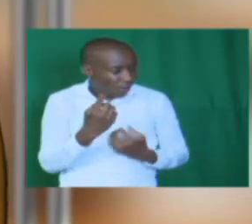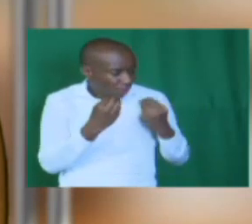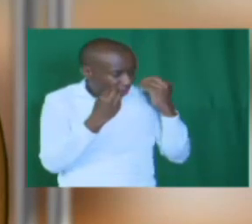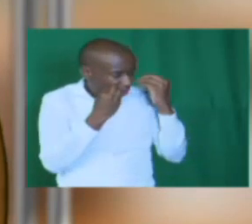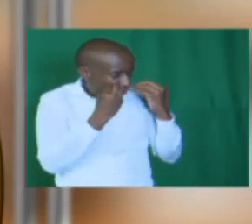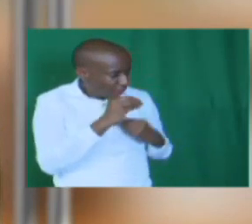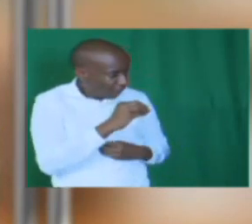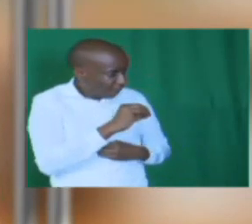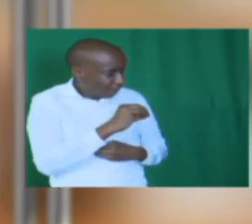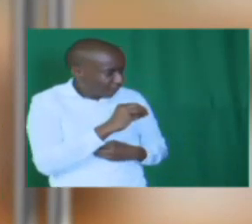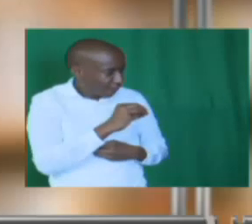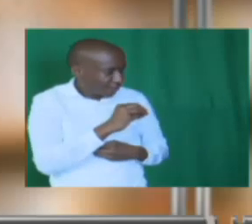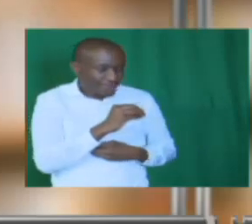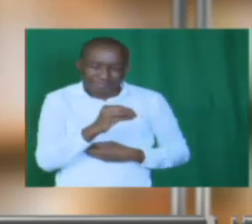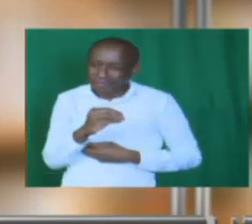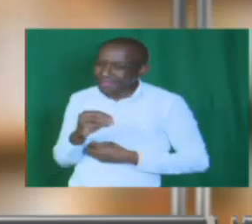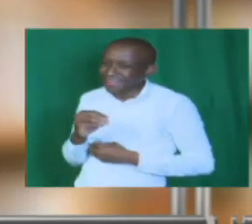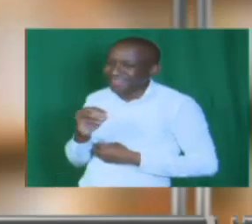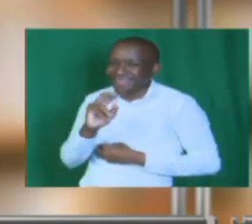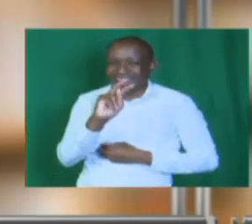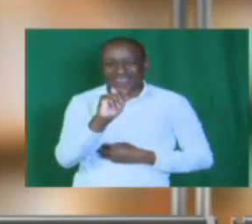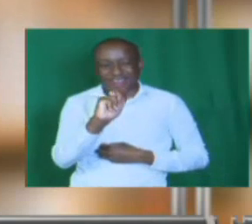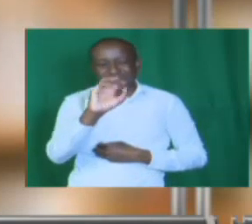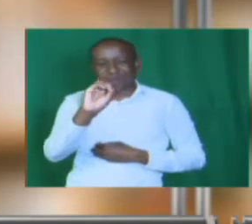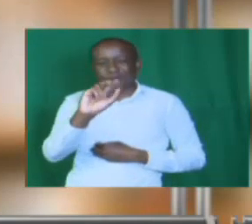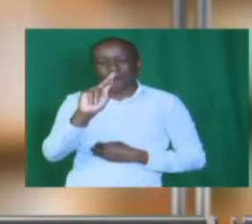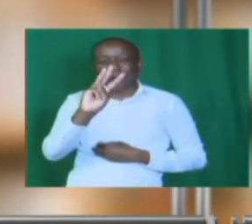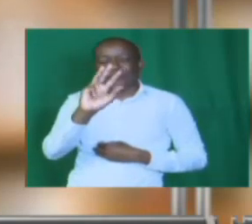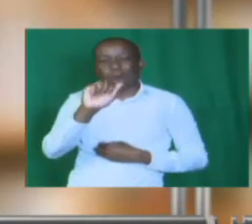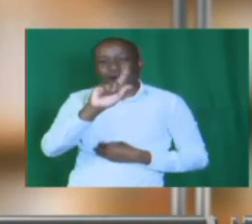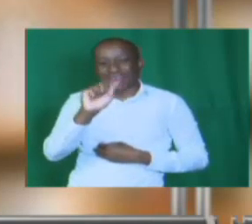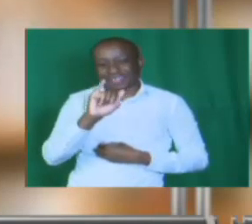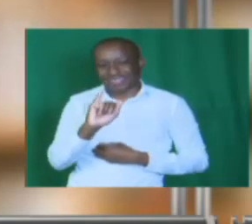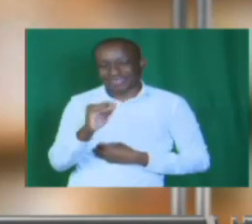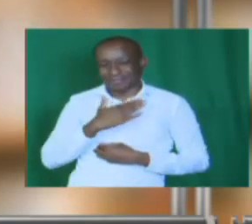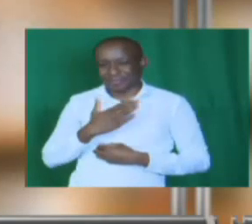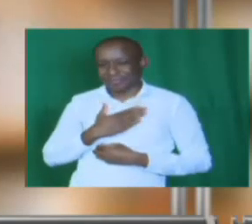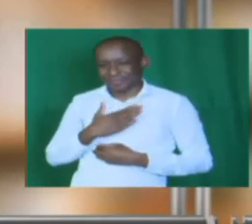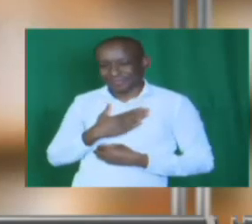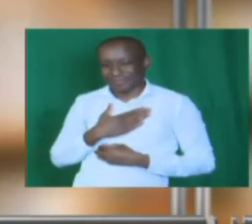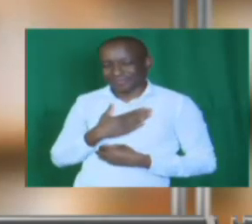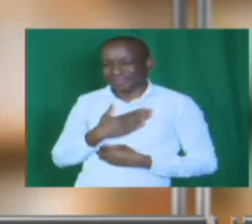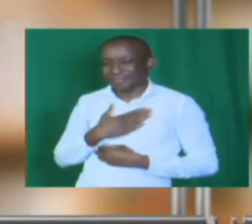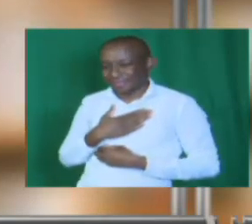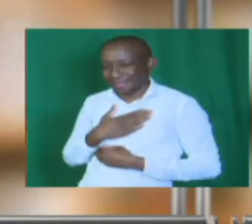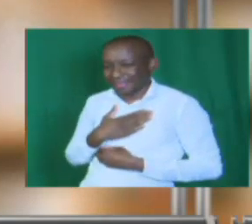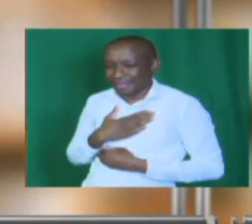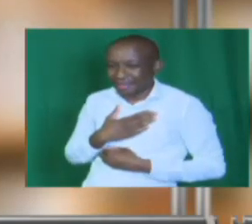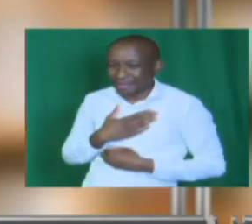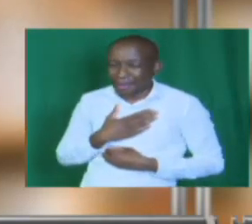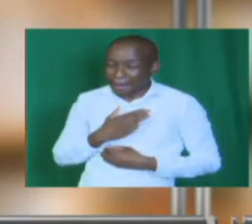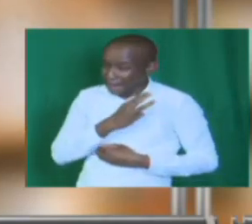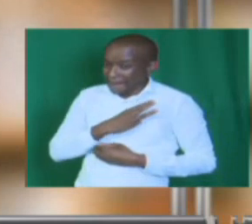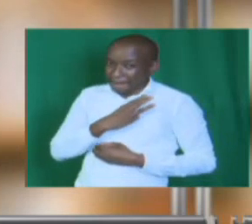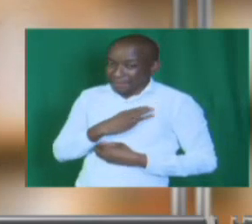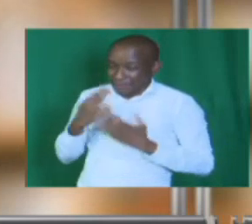yes, Nalasi. It's actually Nogwazi. Don't worry, a lot of people make that mistake. Could we please take